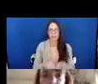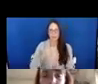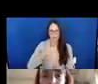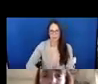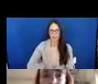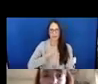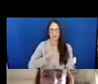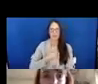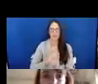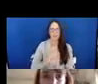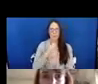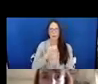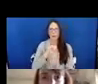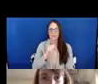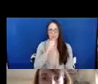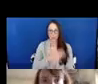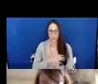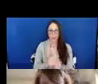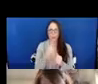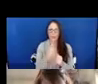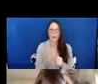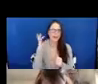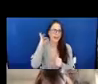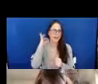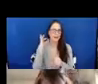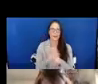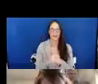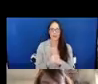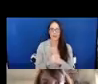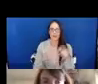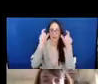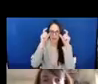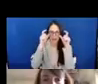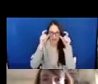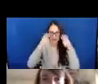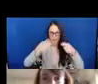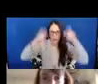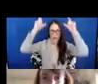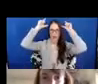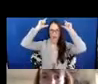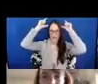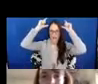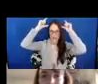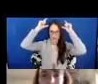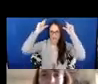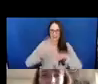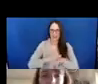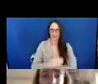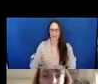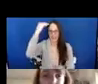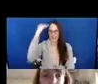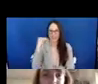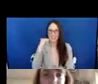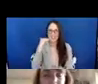I am a white cis woman with red hair and, uh, glasses worn inadvisably on her head, uh,